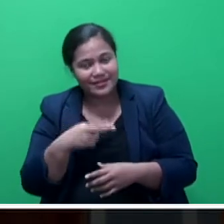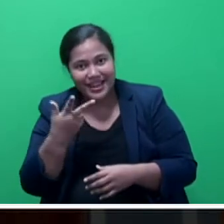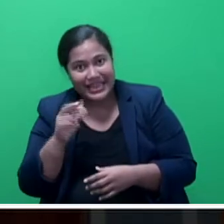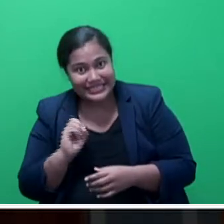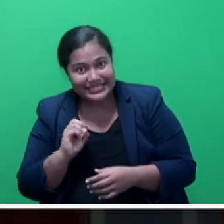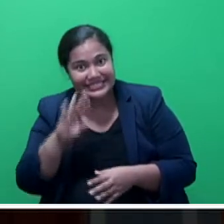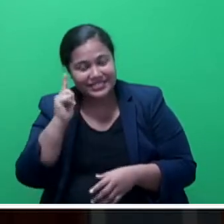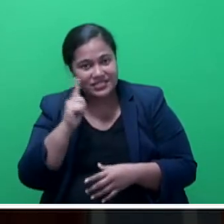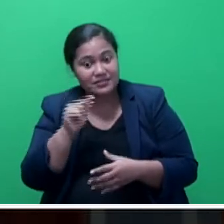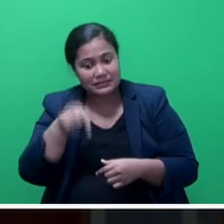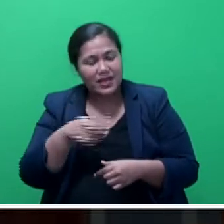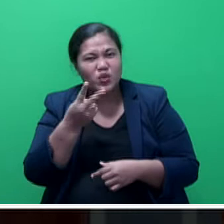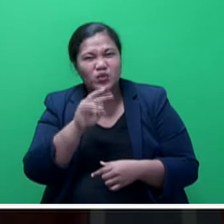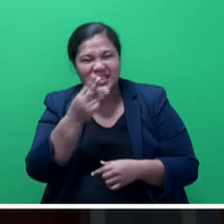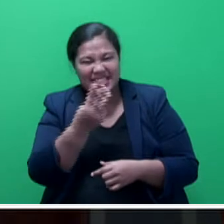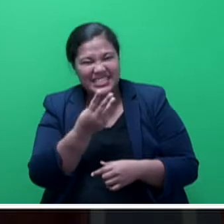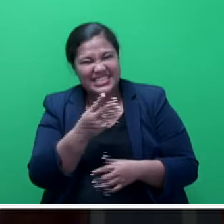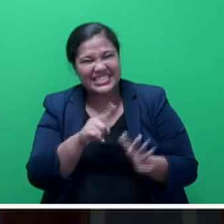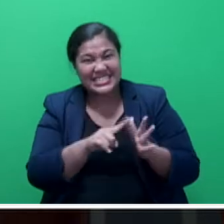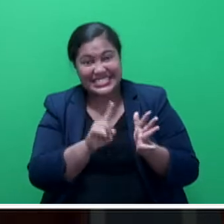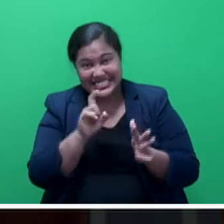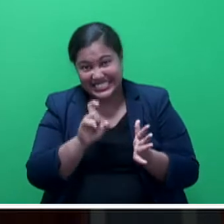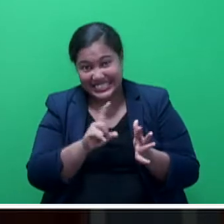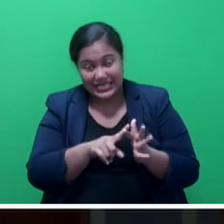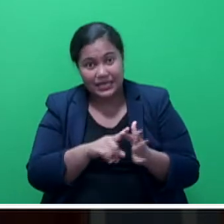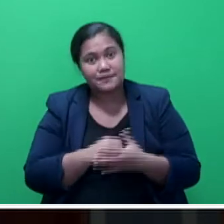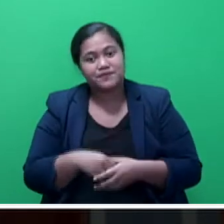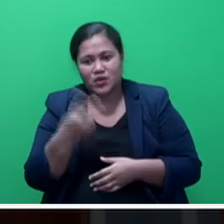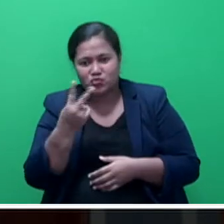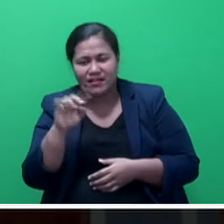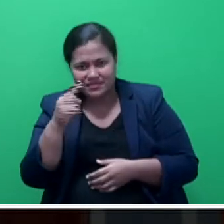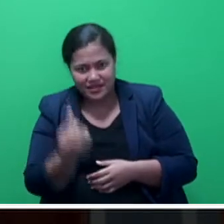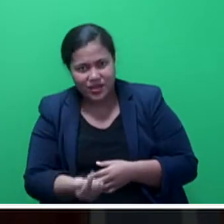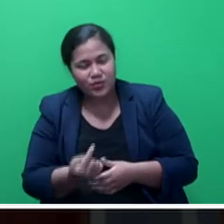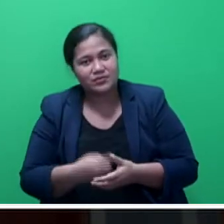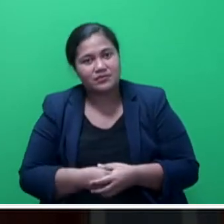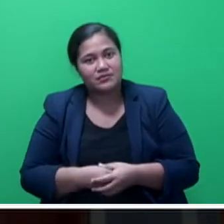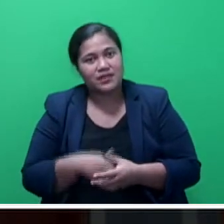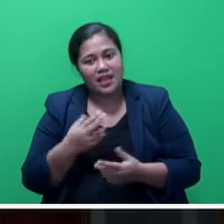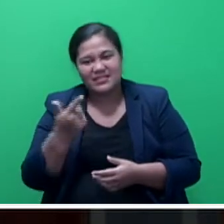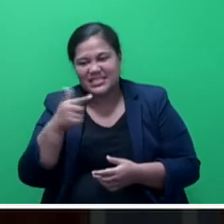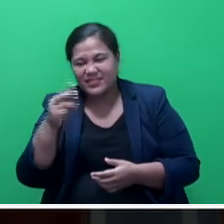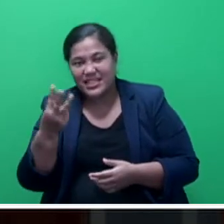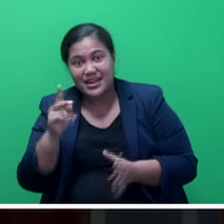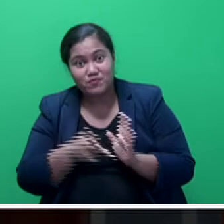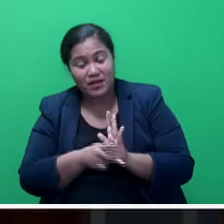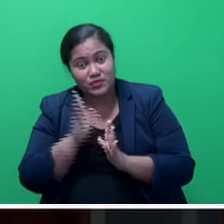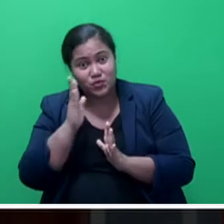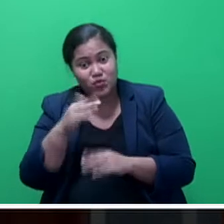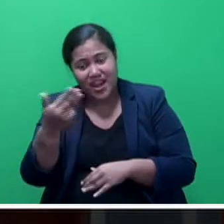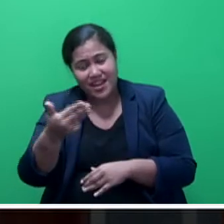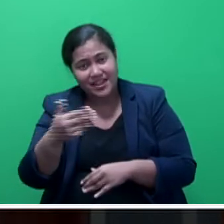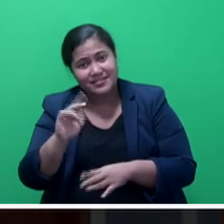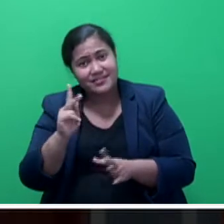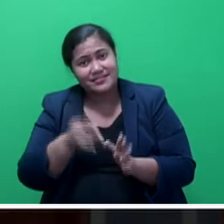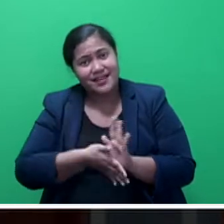includes 23 early childhood centres, 11 standalone ECE centres, 73 primary schools, 19 secondary schools,